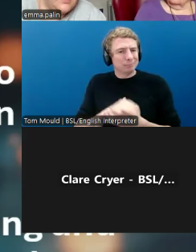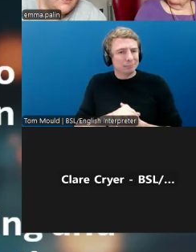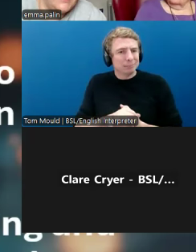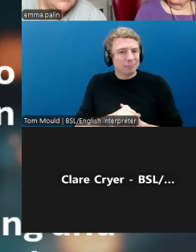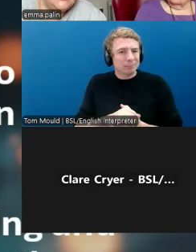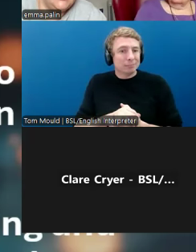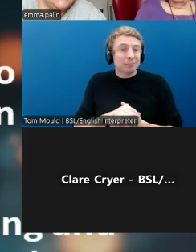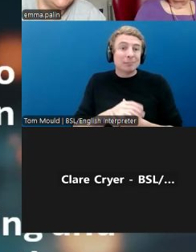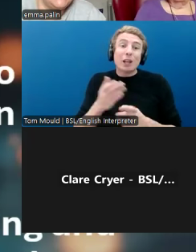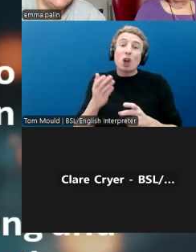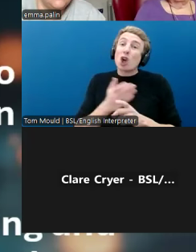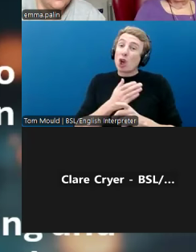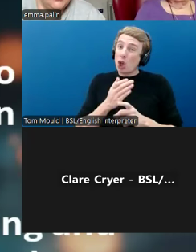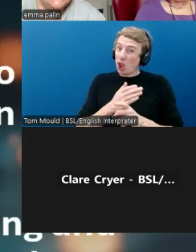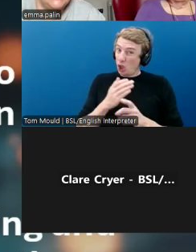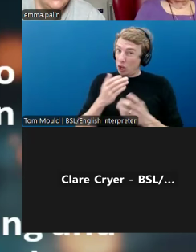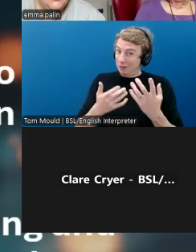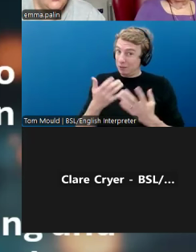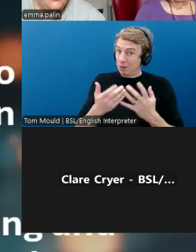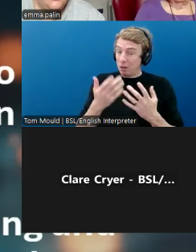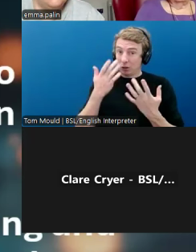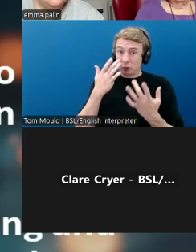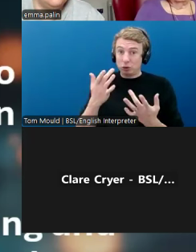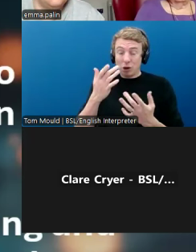cognitive capacity and sense of community.